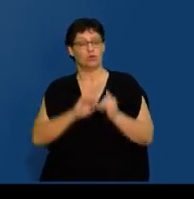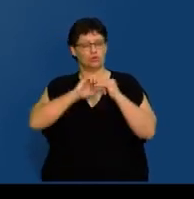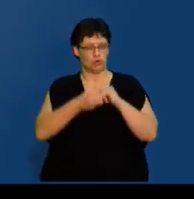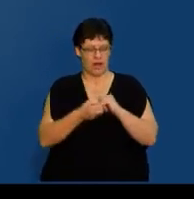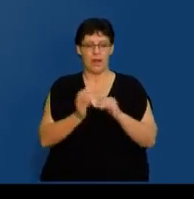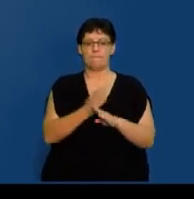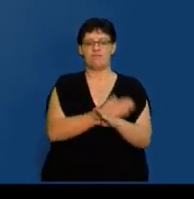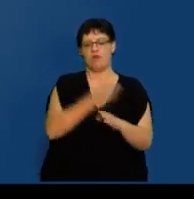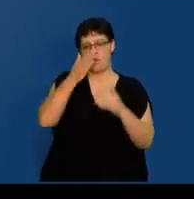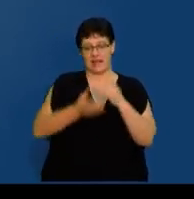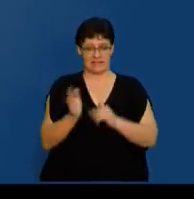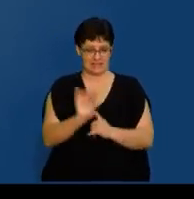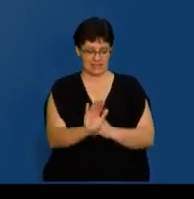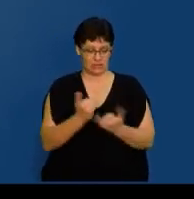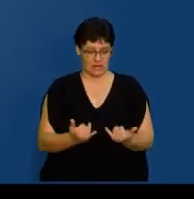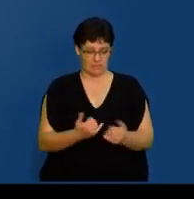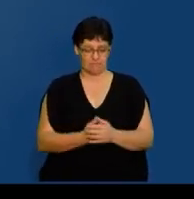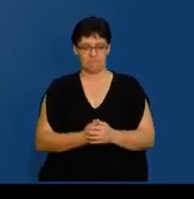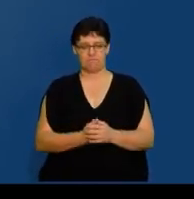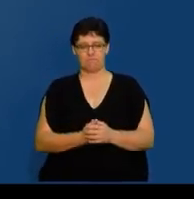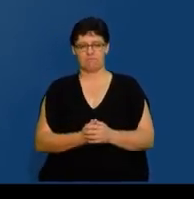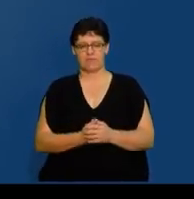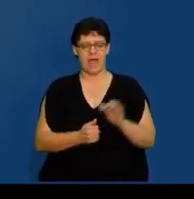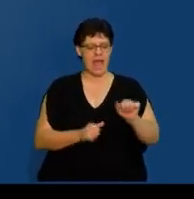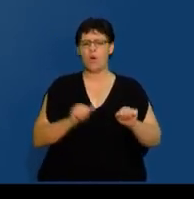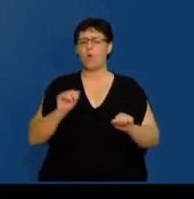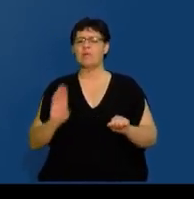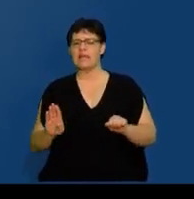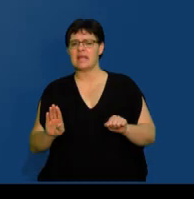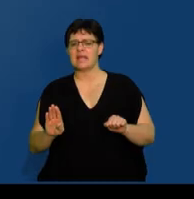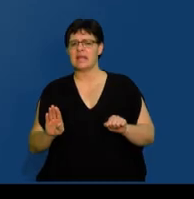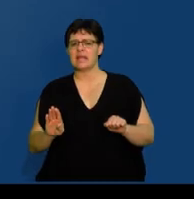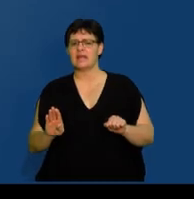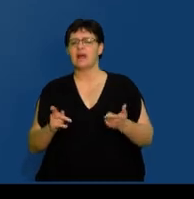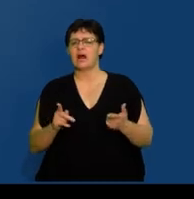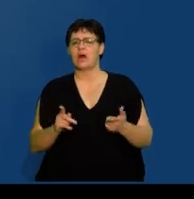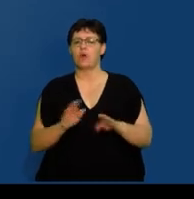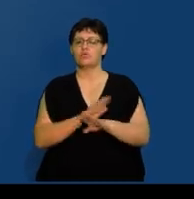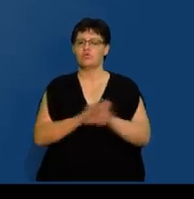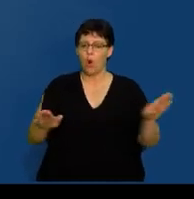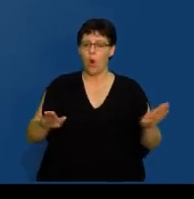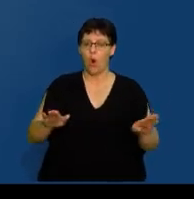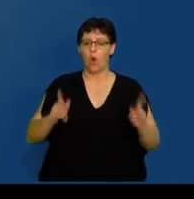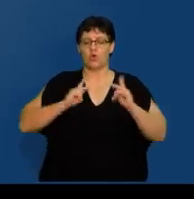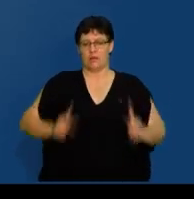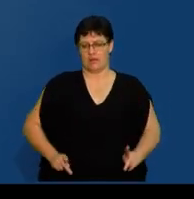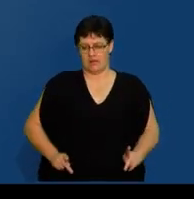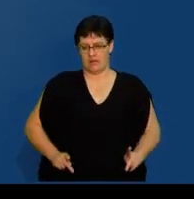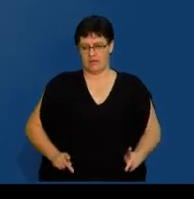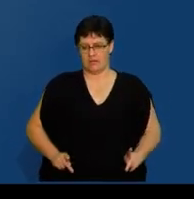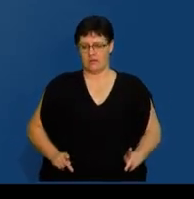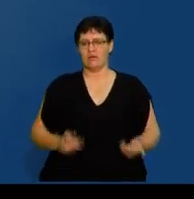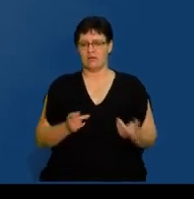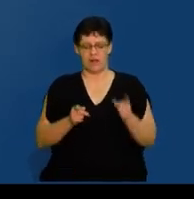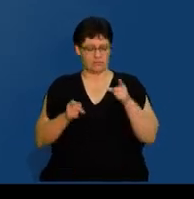before we end the session. Which skull, A or B, is that of a non-human primate? And guys, if you were to